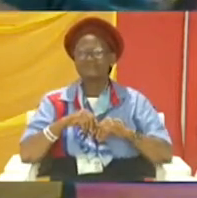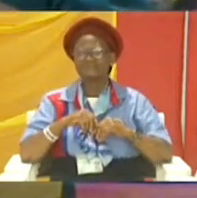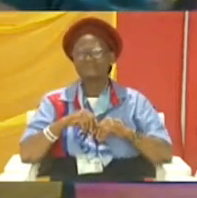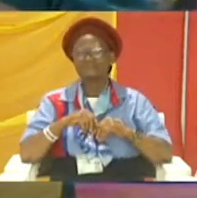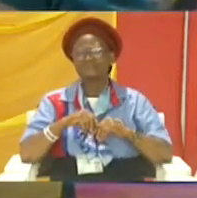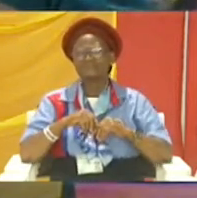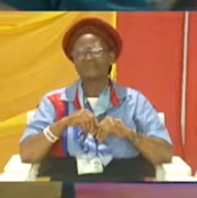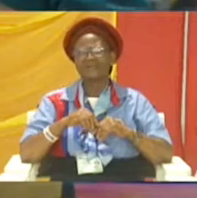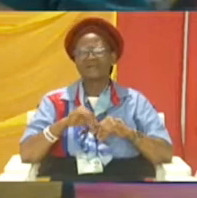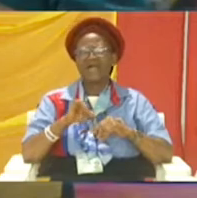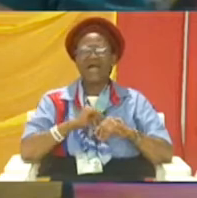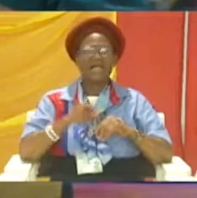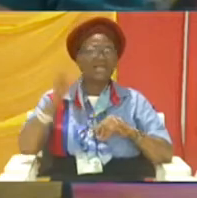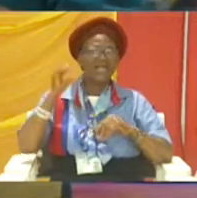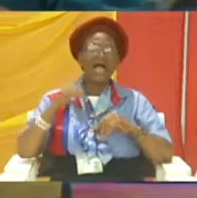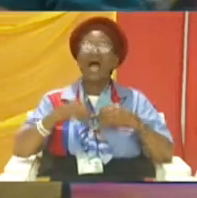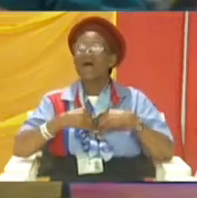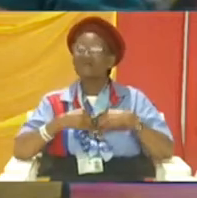had a